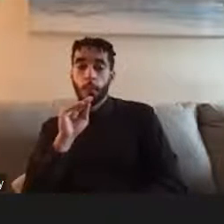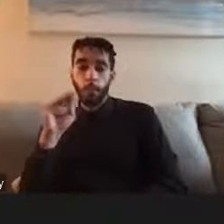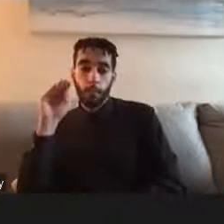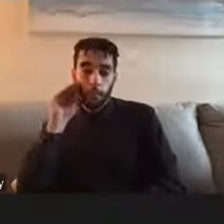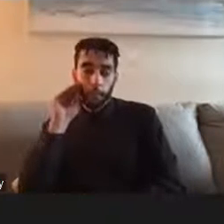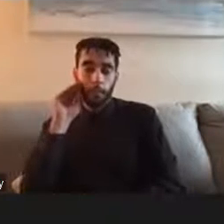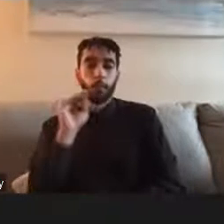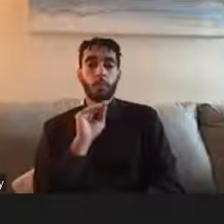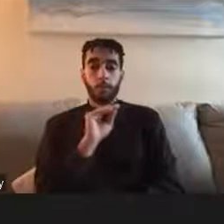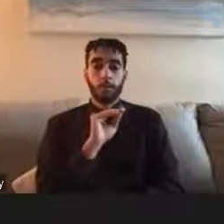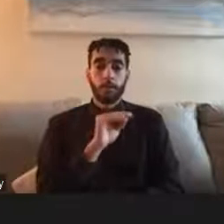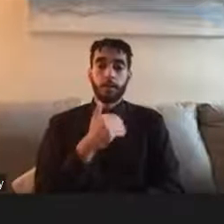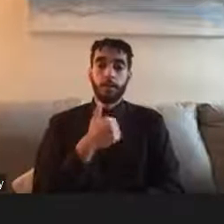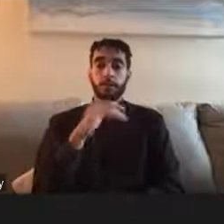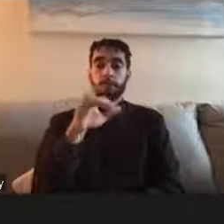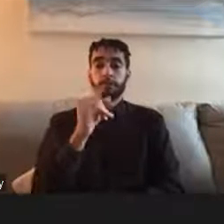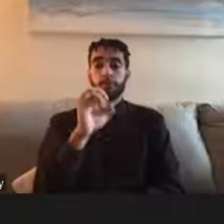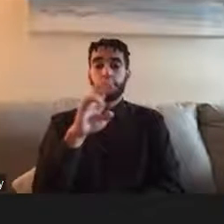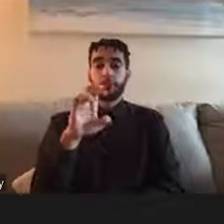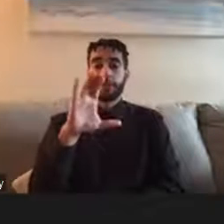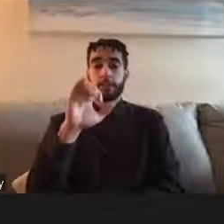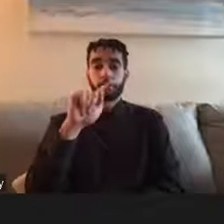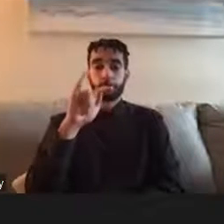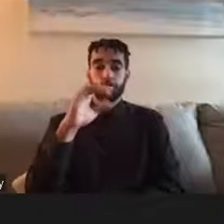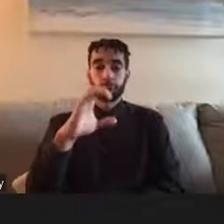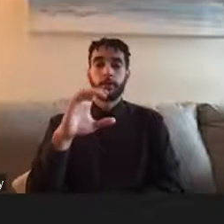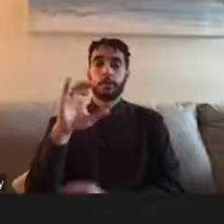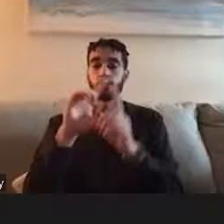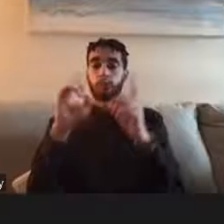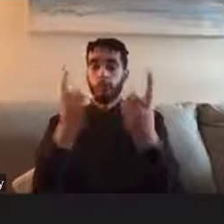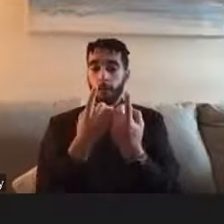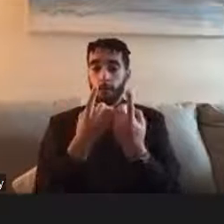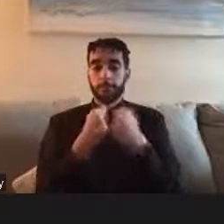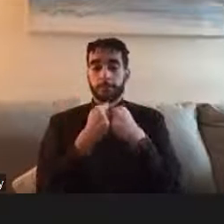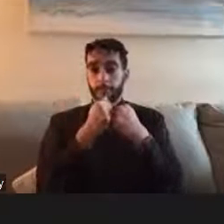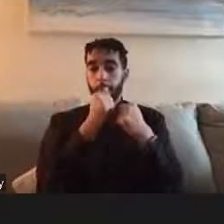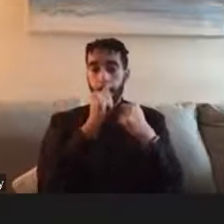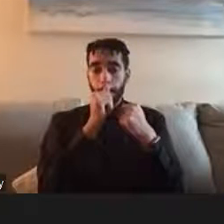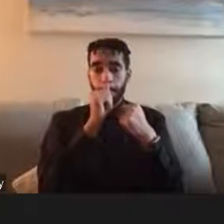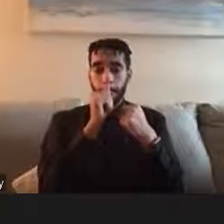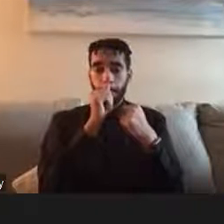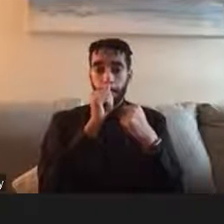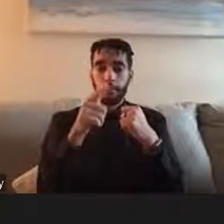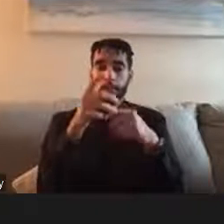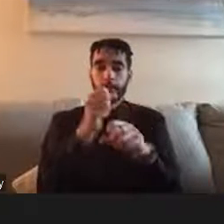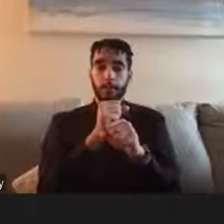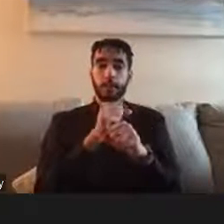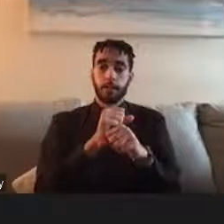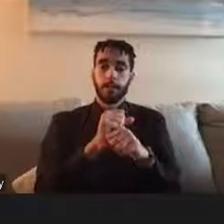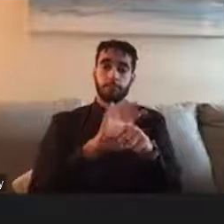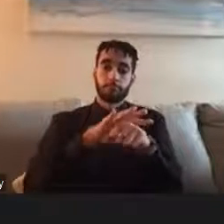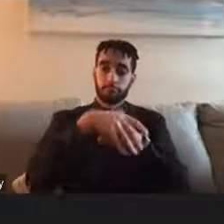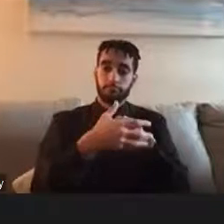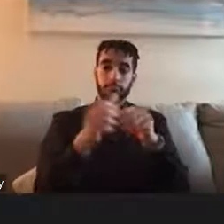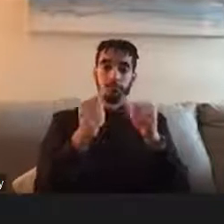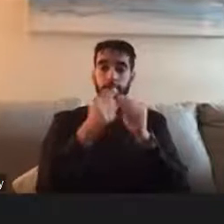aging, we have the geriatric emergency departments now that are taking hold around the state. We have the age-friendly